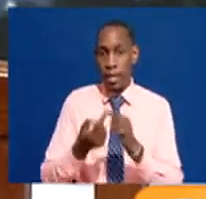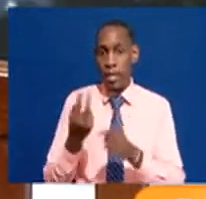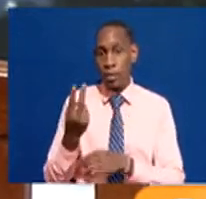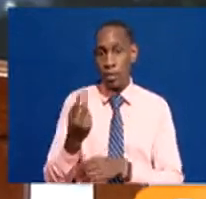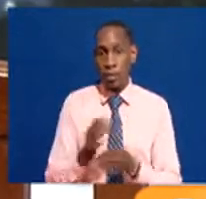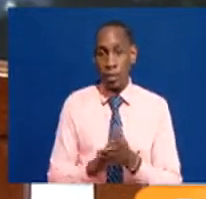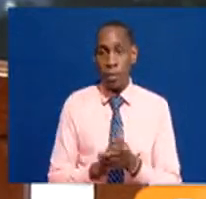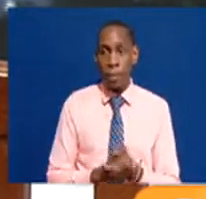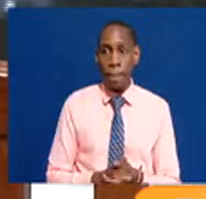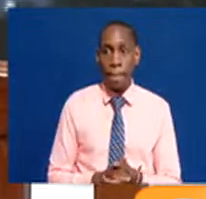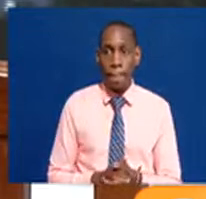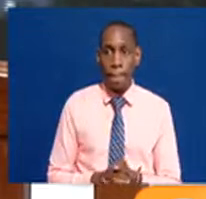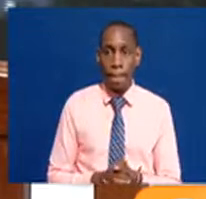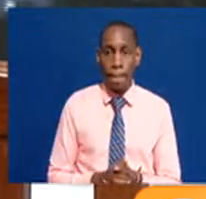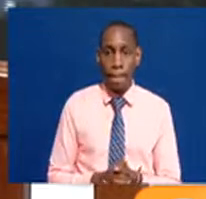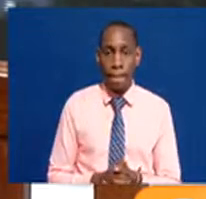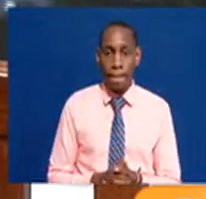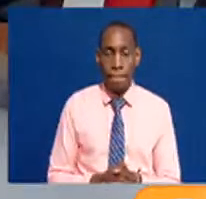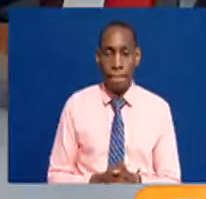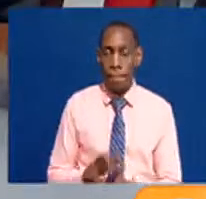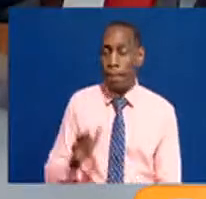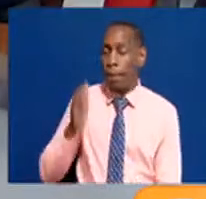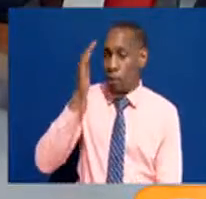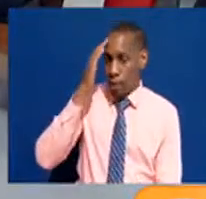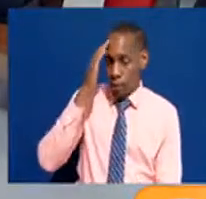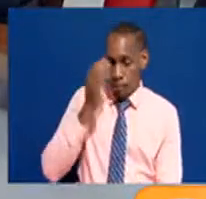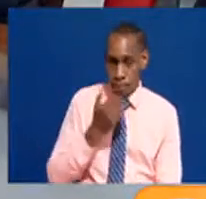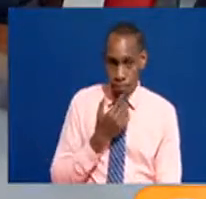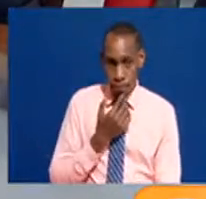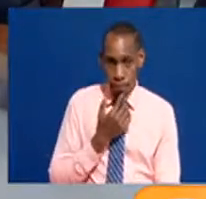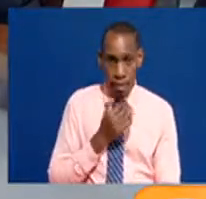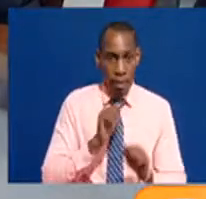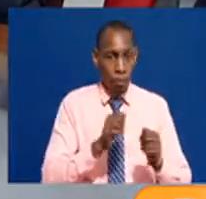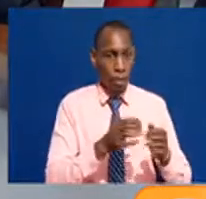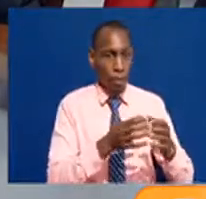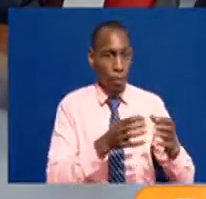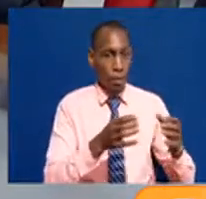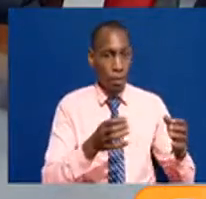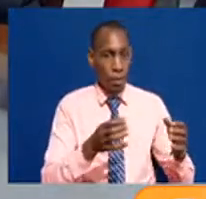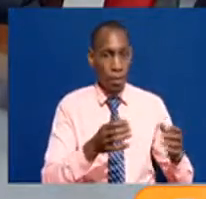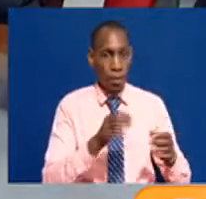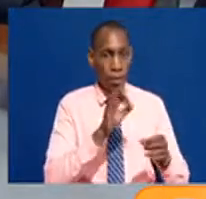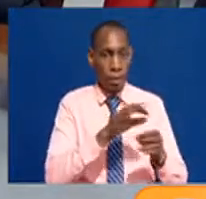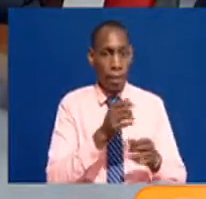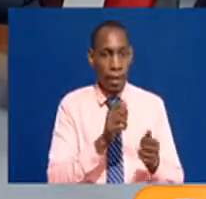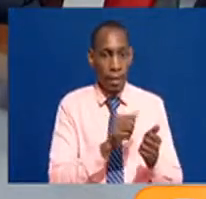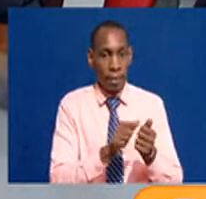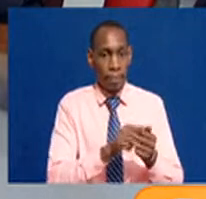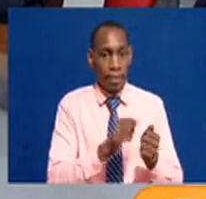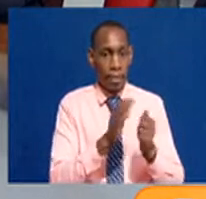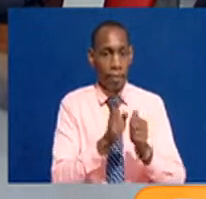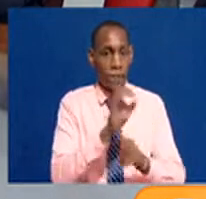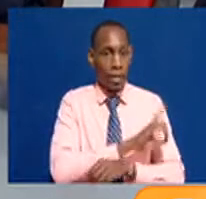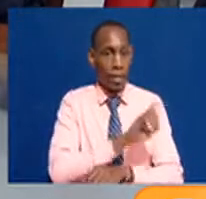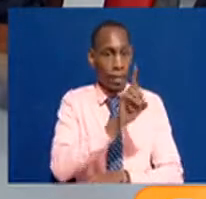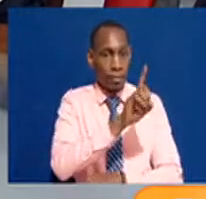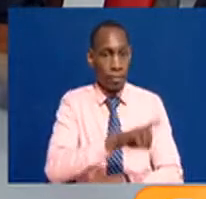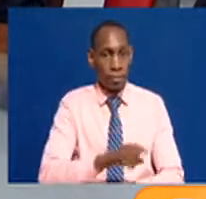we need 3 years. You know, Amma, you can grow your maize within 14 days. You know,